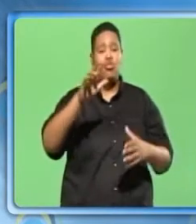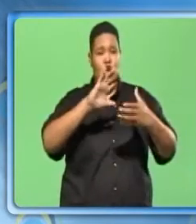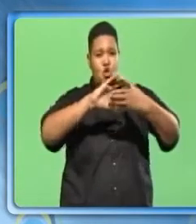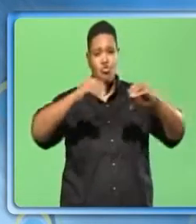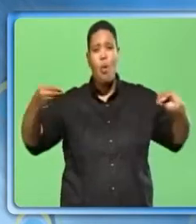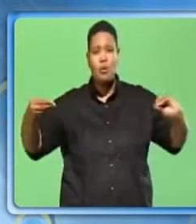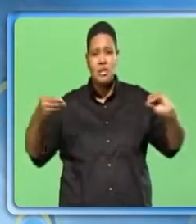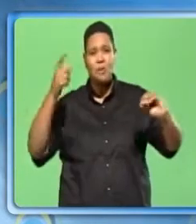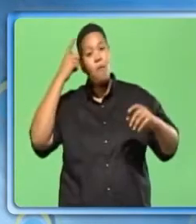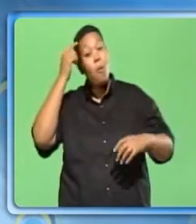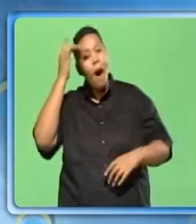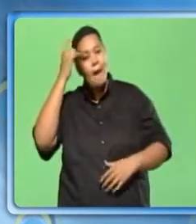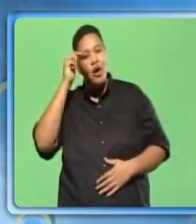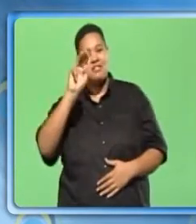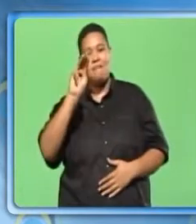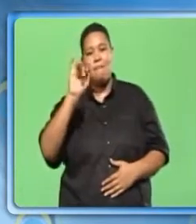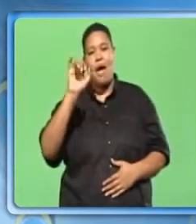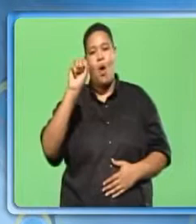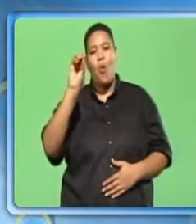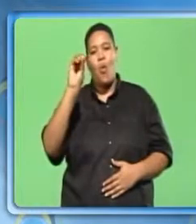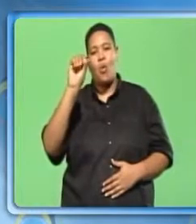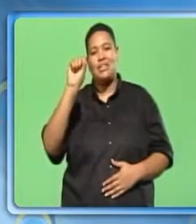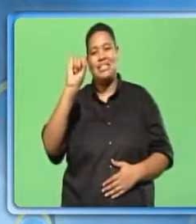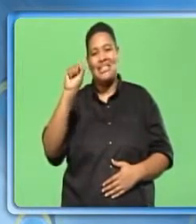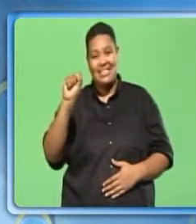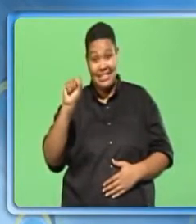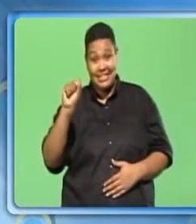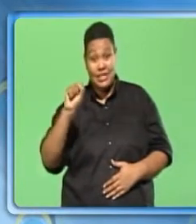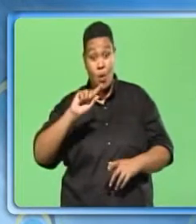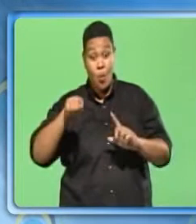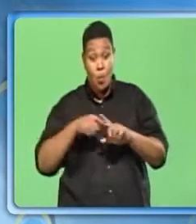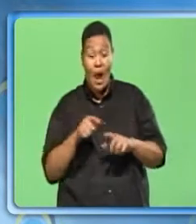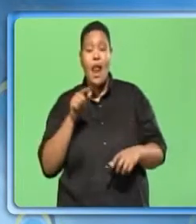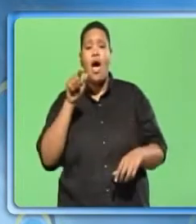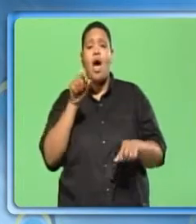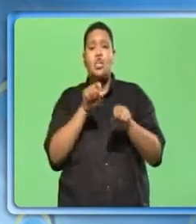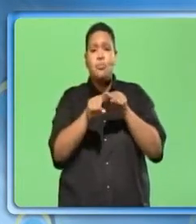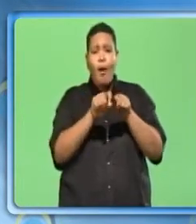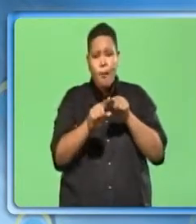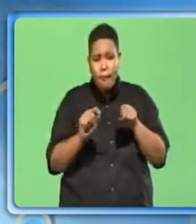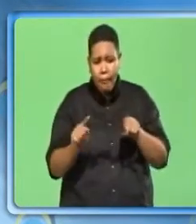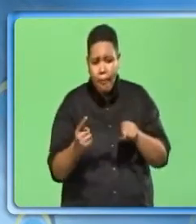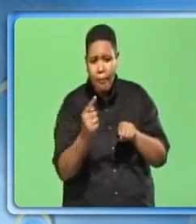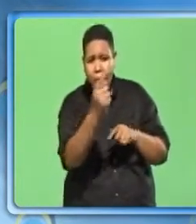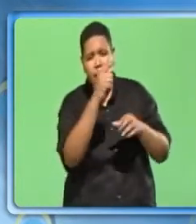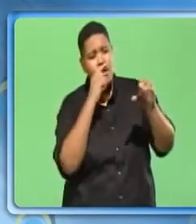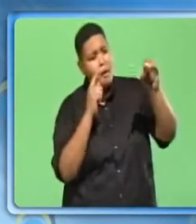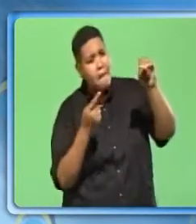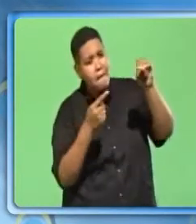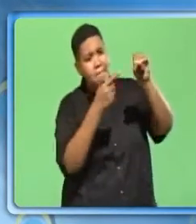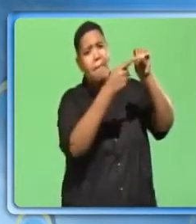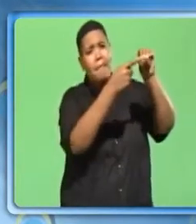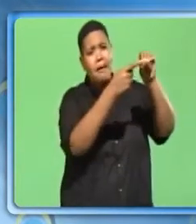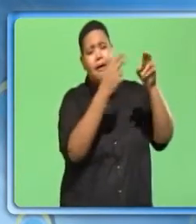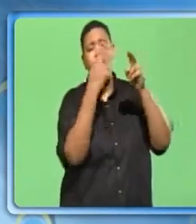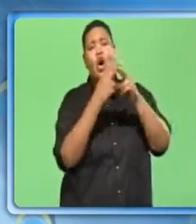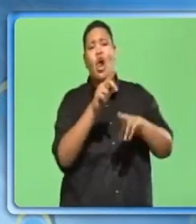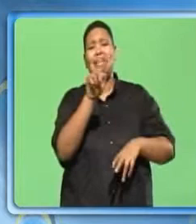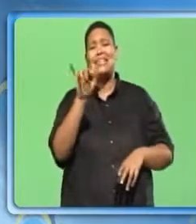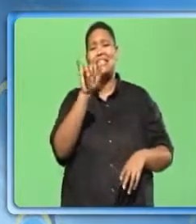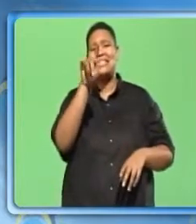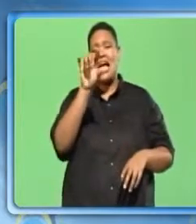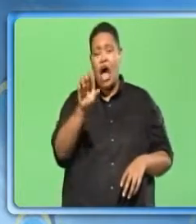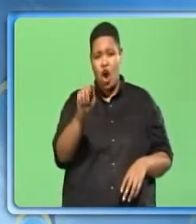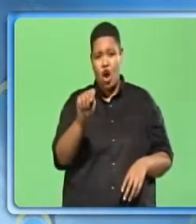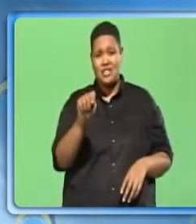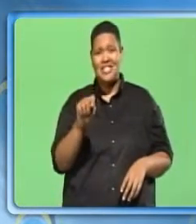to meiosis. When a sperm cell fertilizes an ovum, the resulting zygote, fertilized